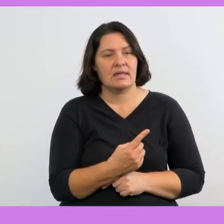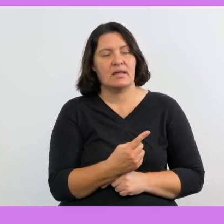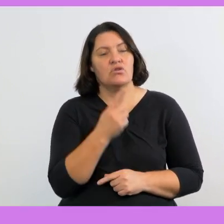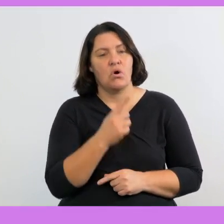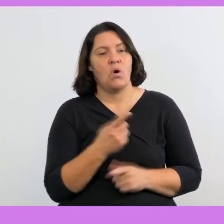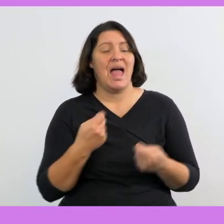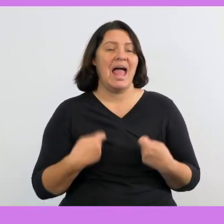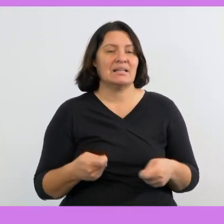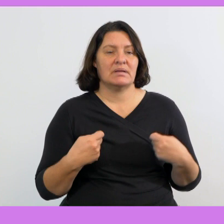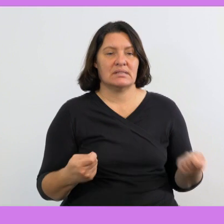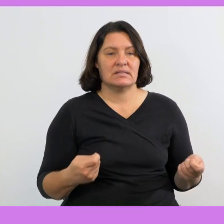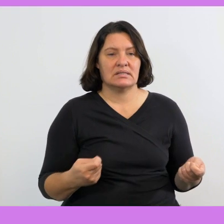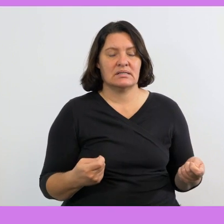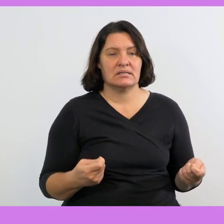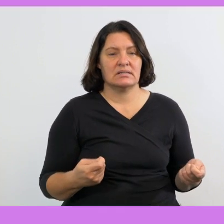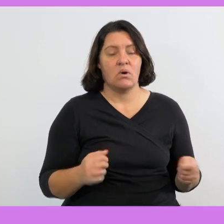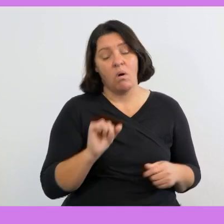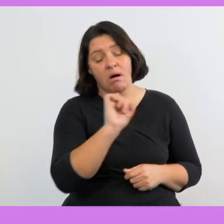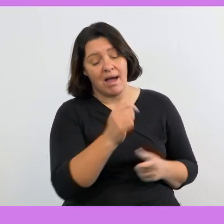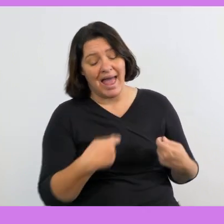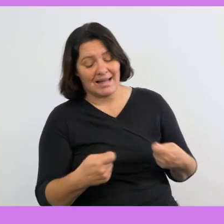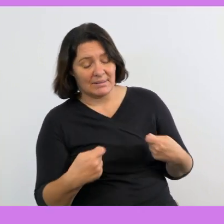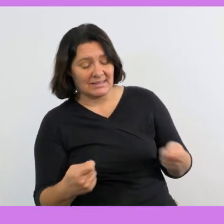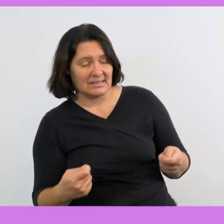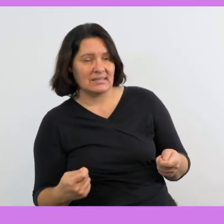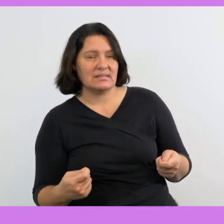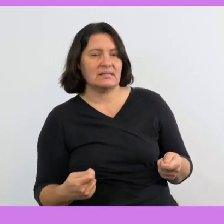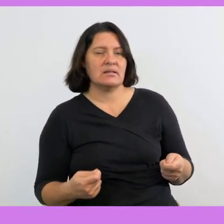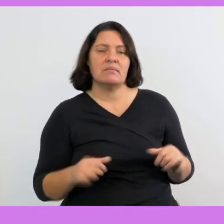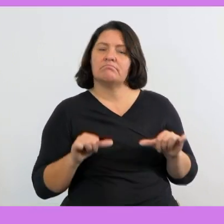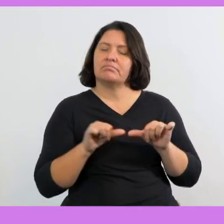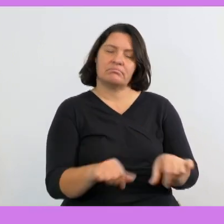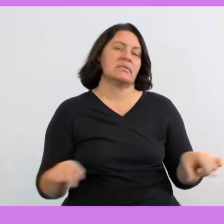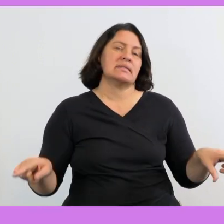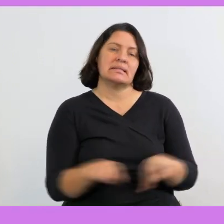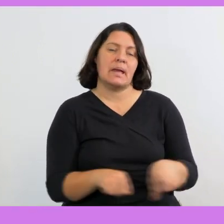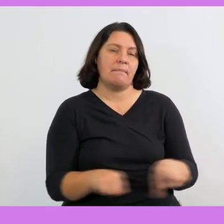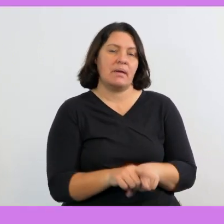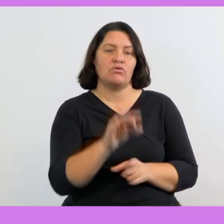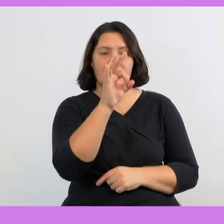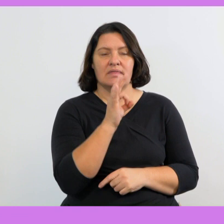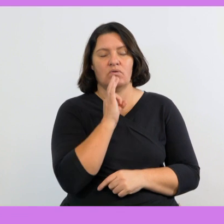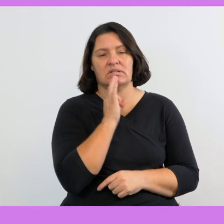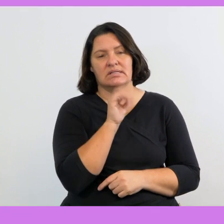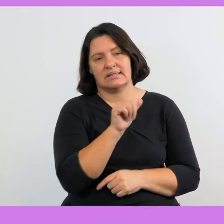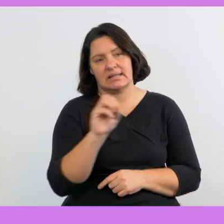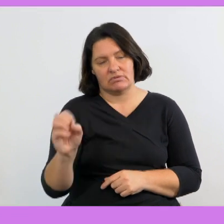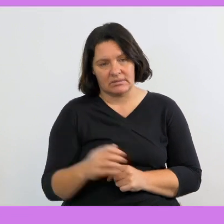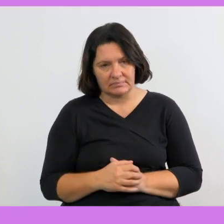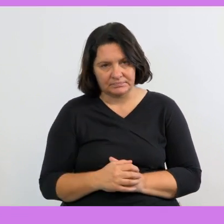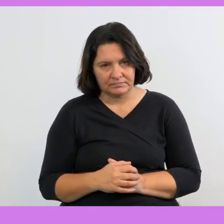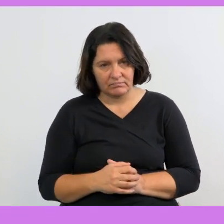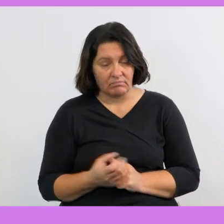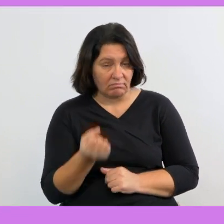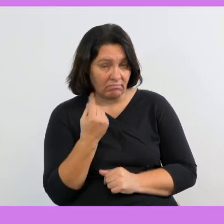Because remember, like I've indicated, your expenses, or her expenses for that matter, is